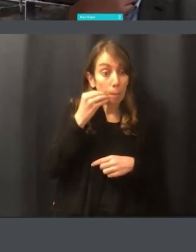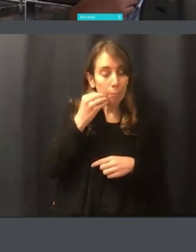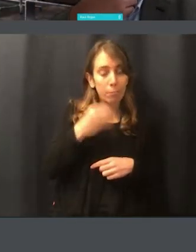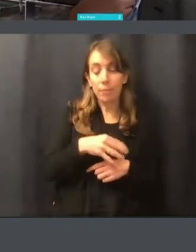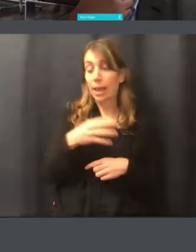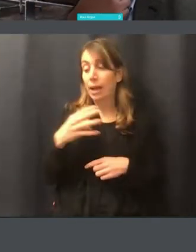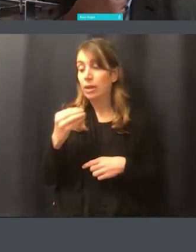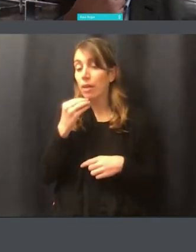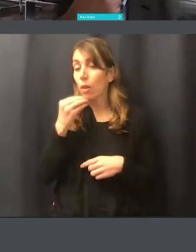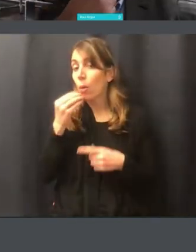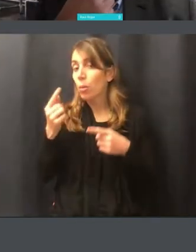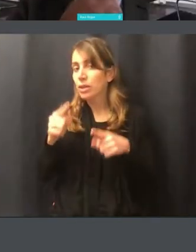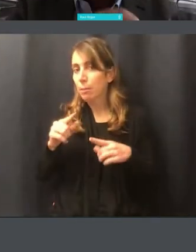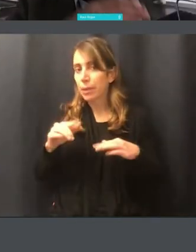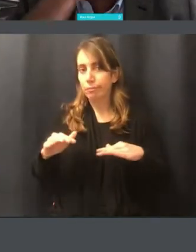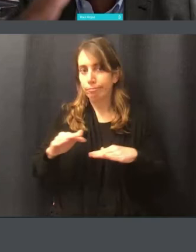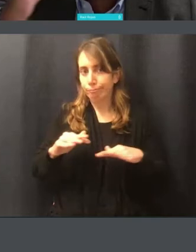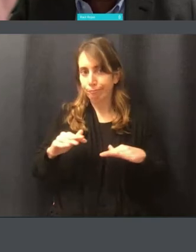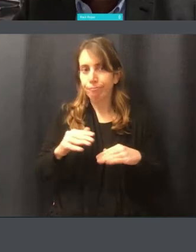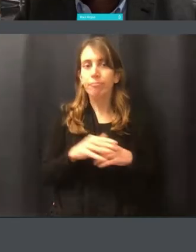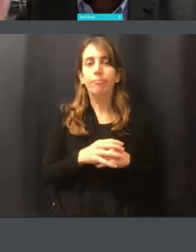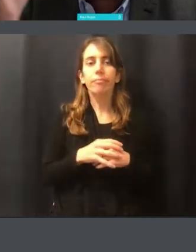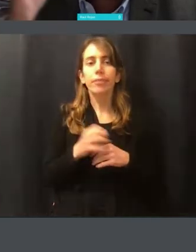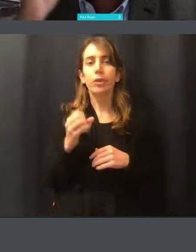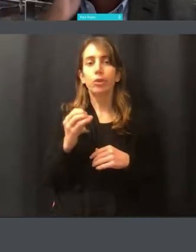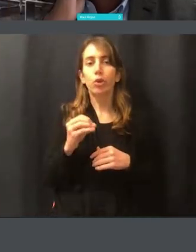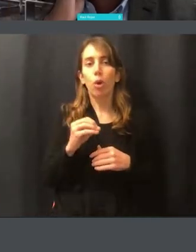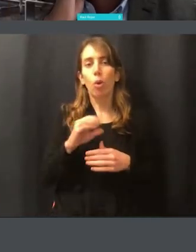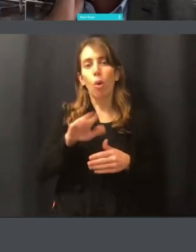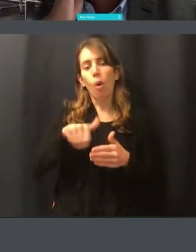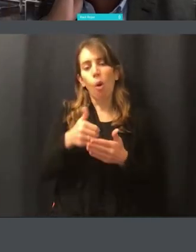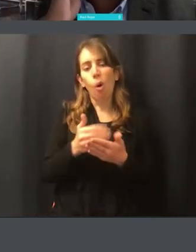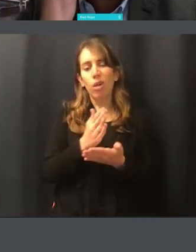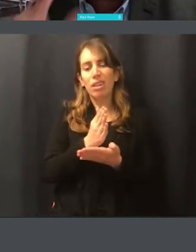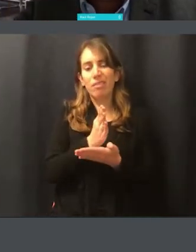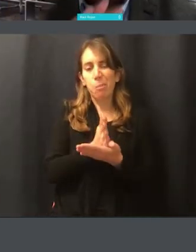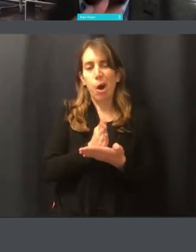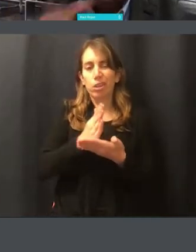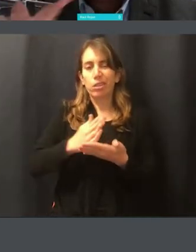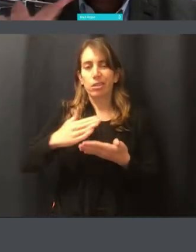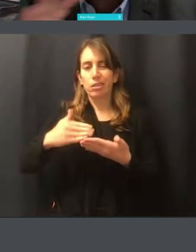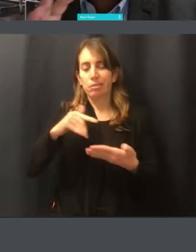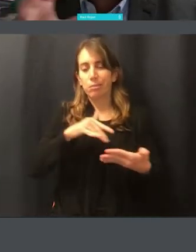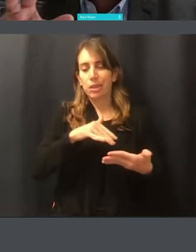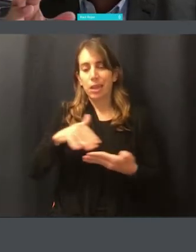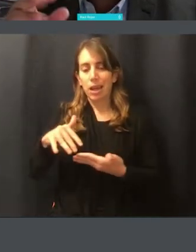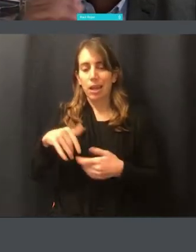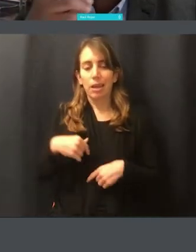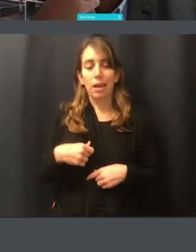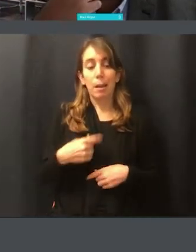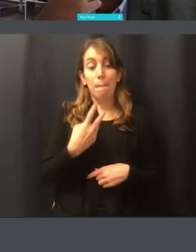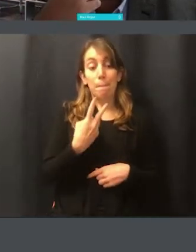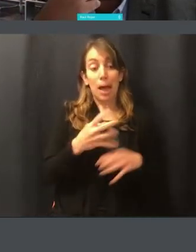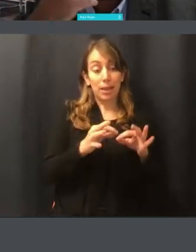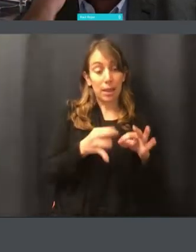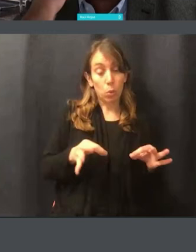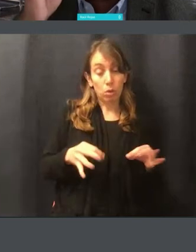So, all of these pieces, whether you're talking about bilingual or monolingual folks, a lot of it has to do with input,